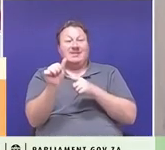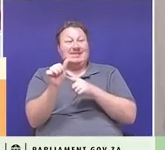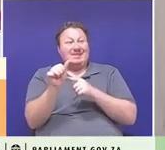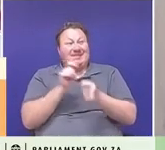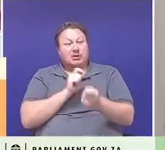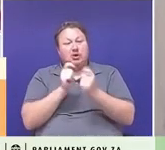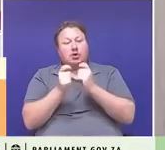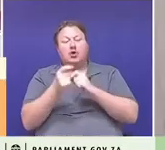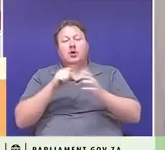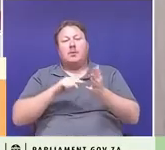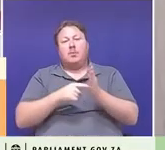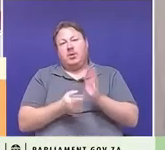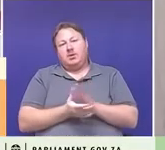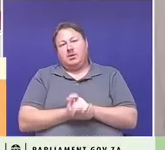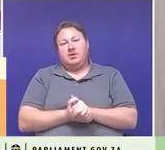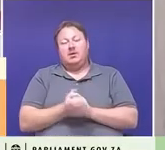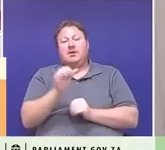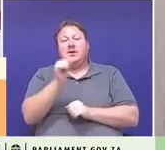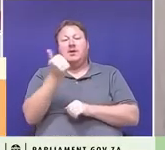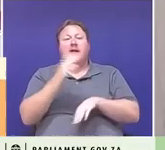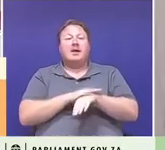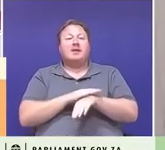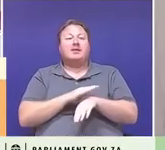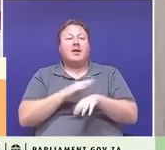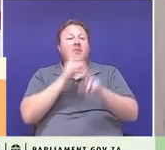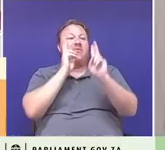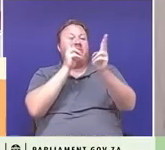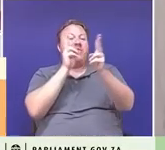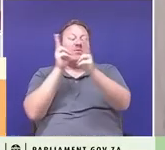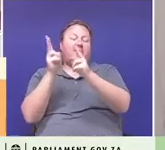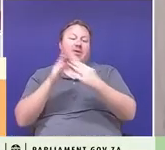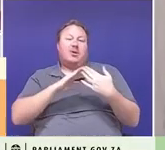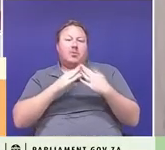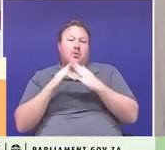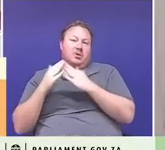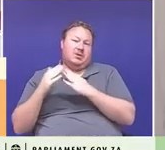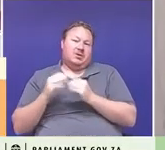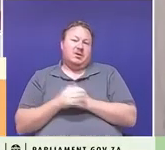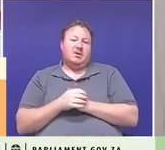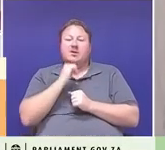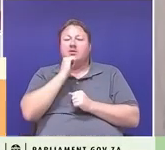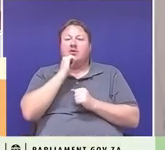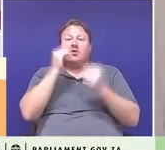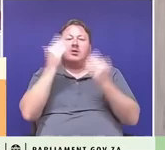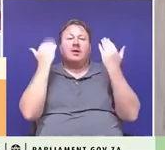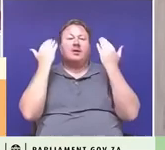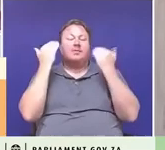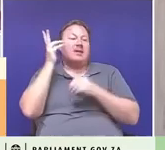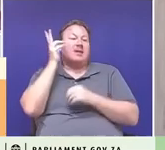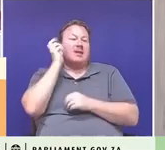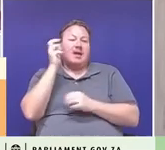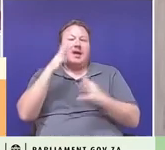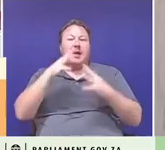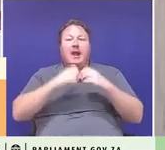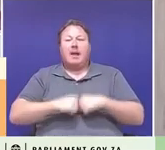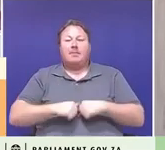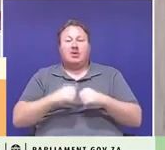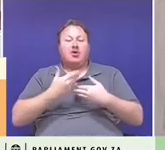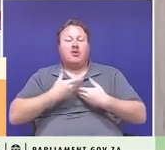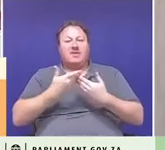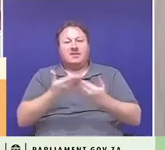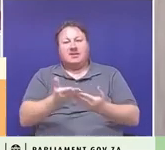turning point. The next time we go into communities, we should not expect to hear about collapse of